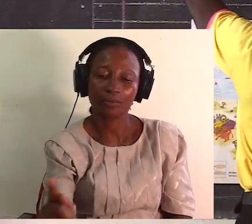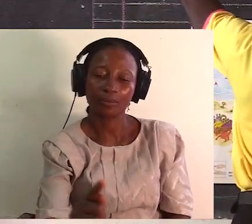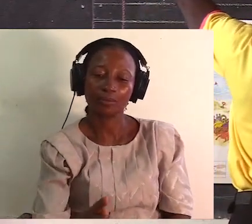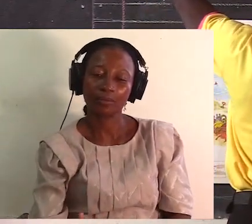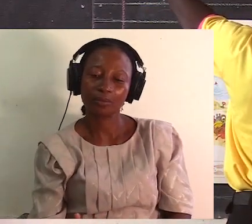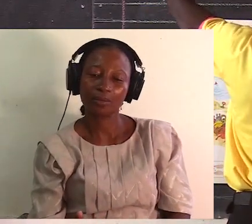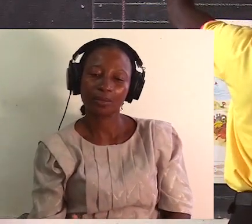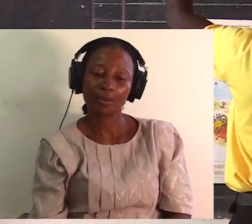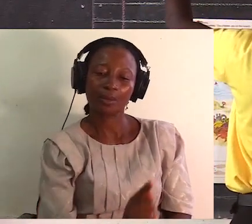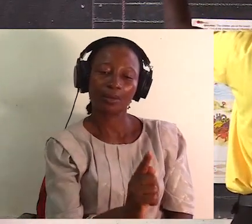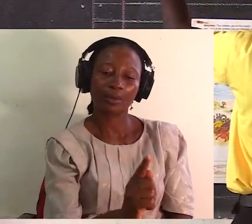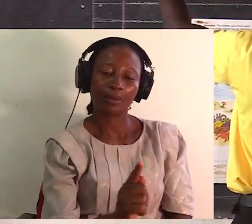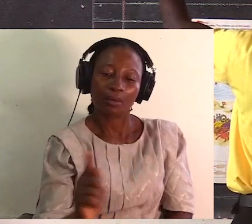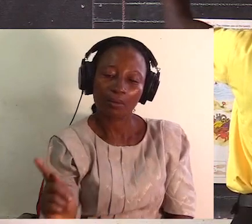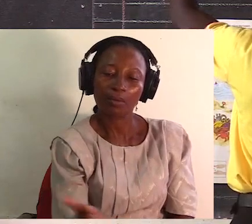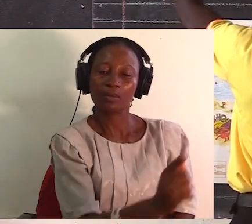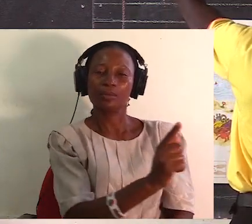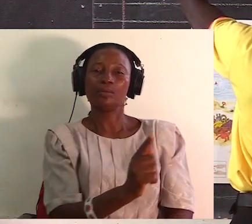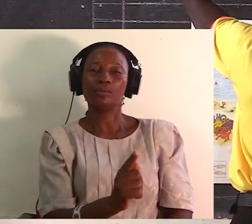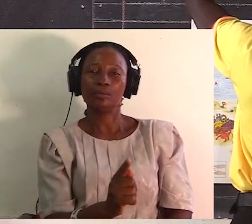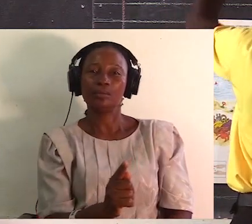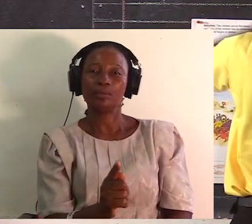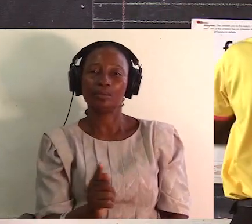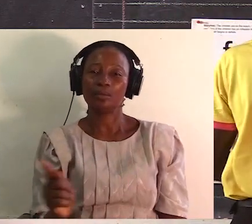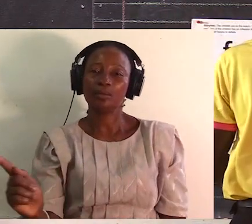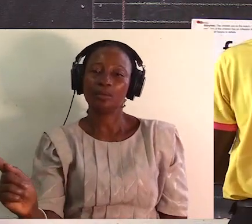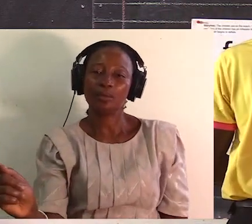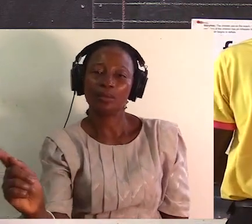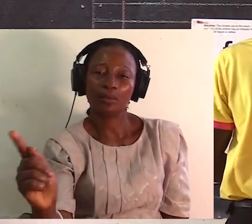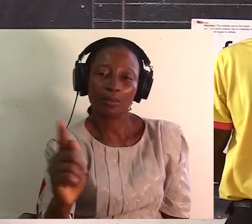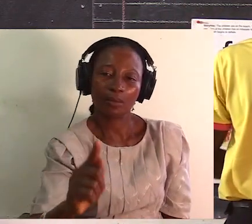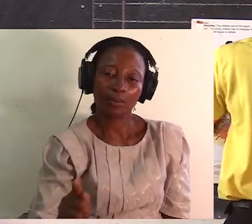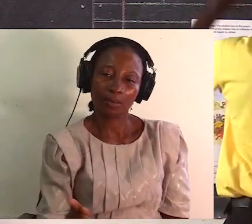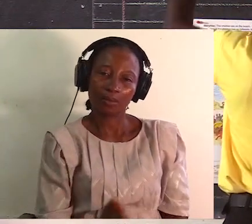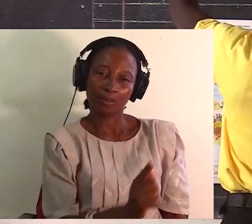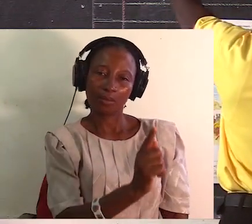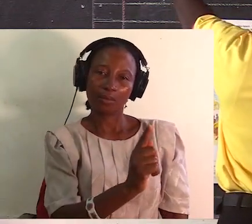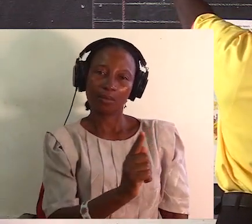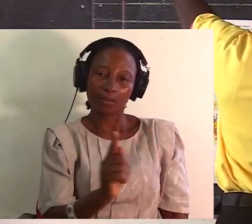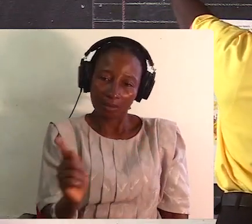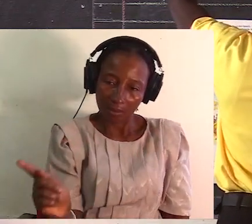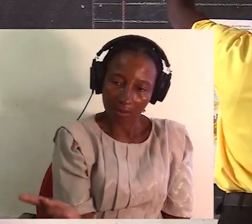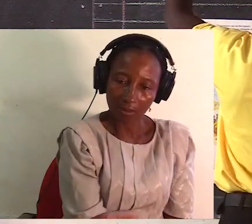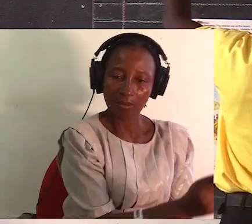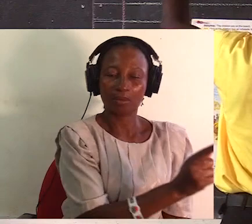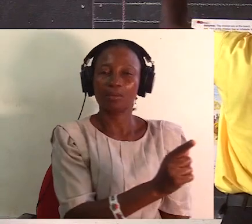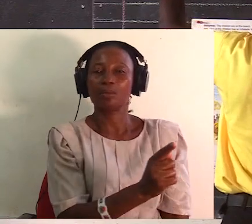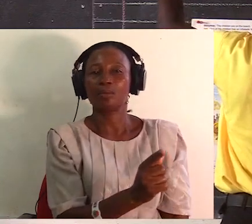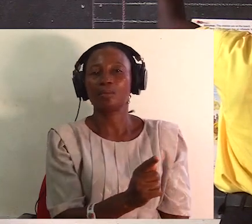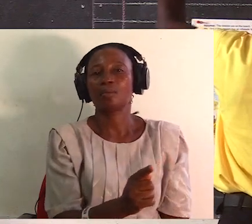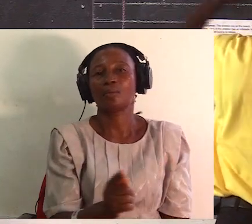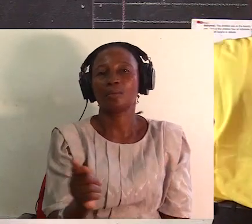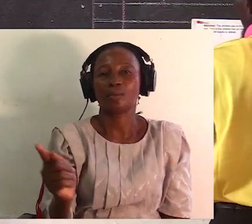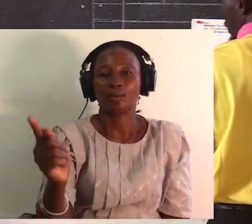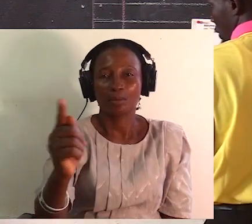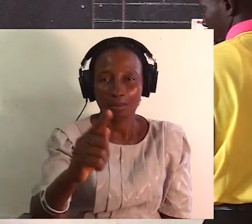curly down, curve, and across. Again, curly down,